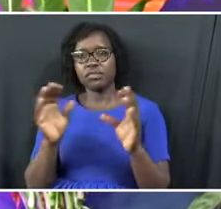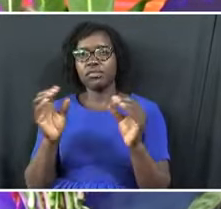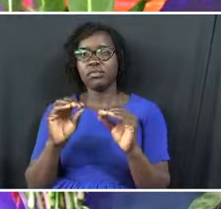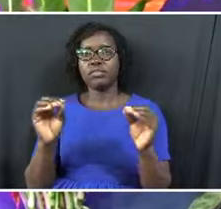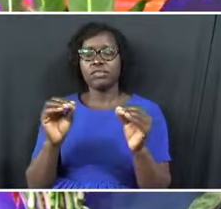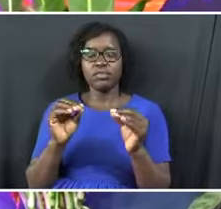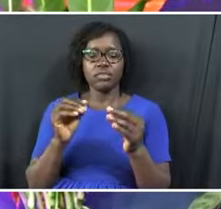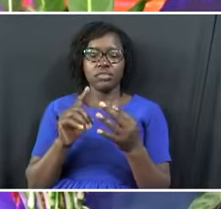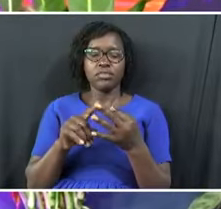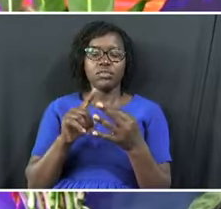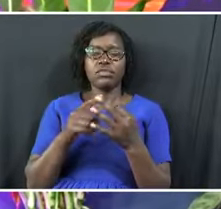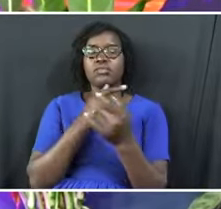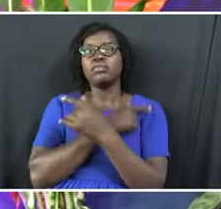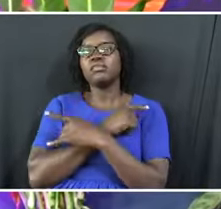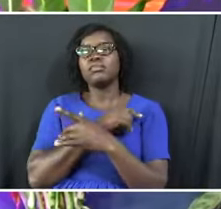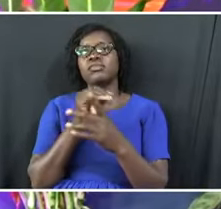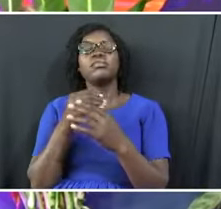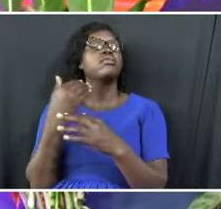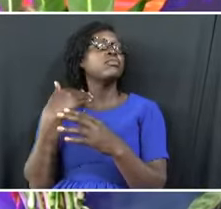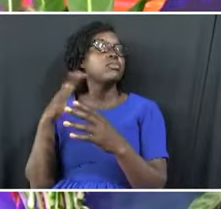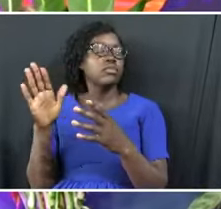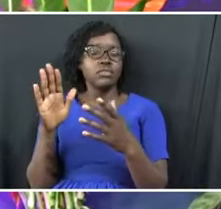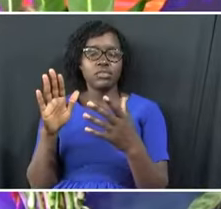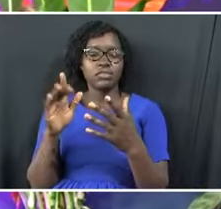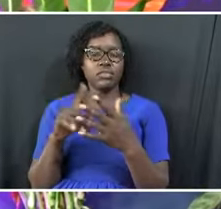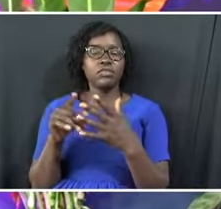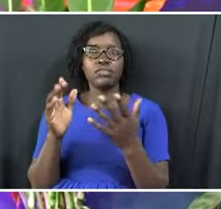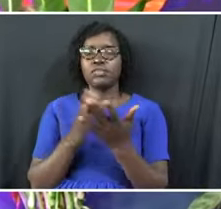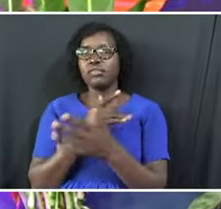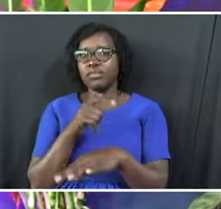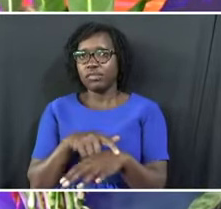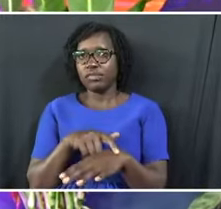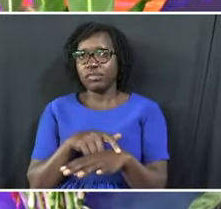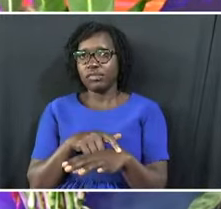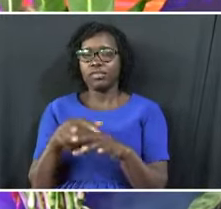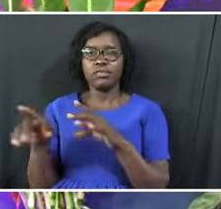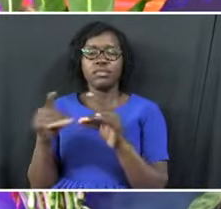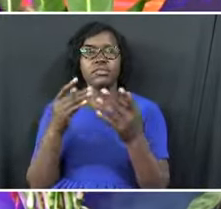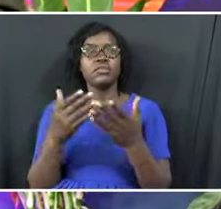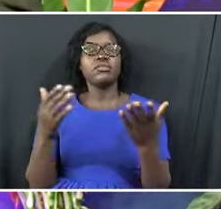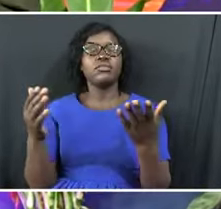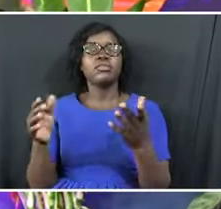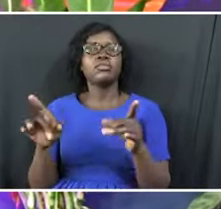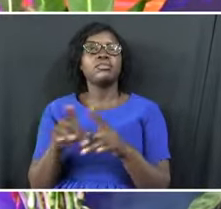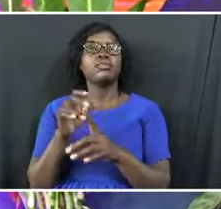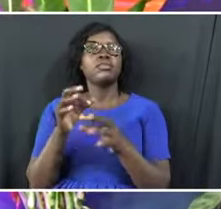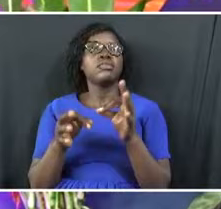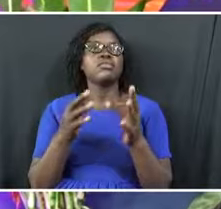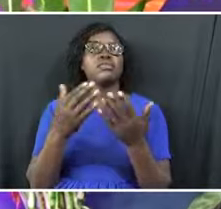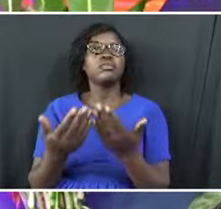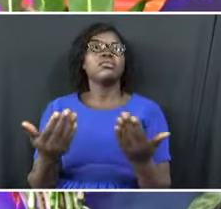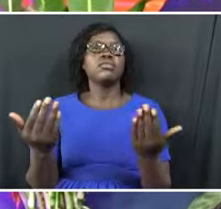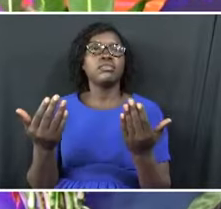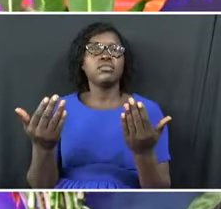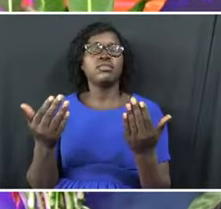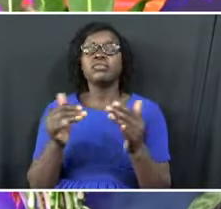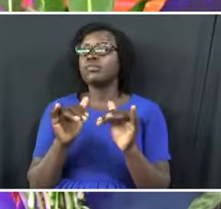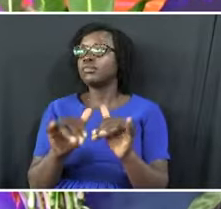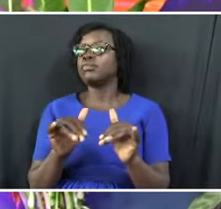To love or to hate. You know, sometimes we do things as if things will